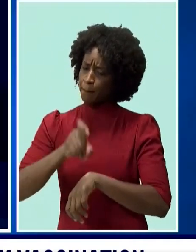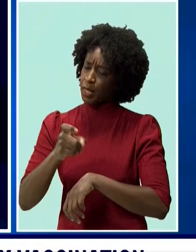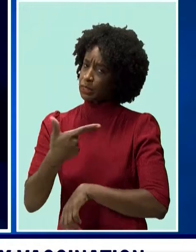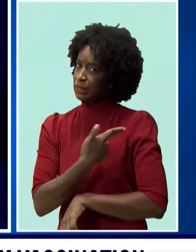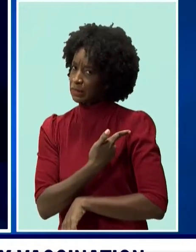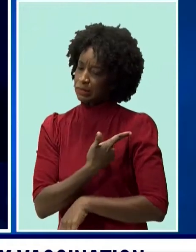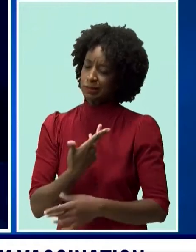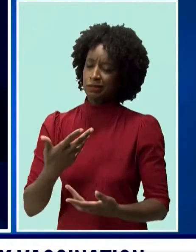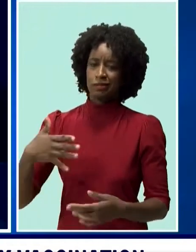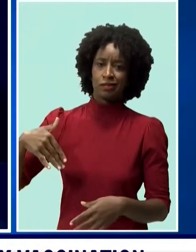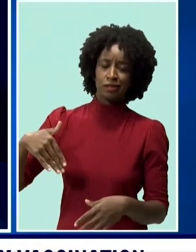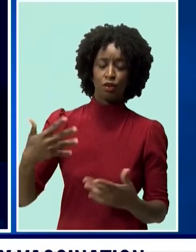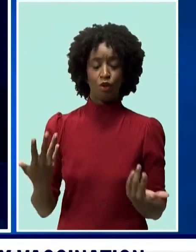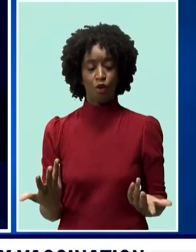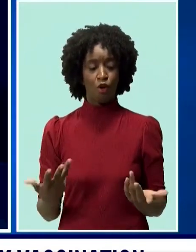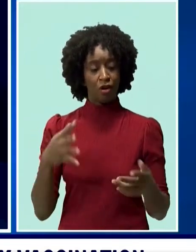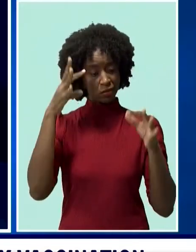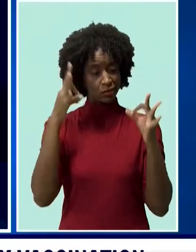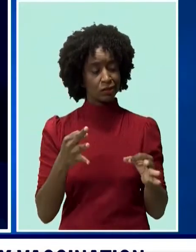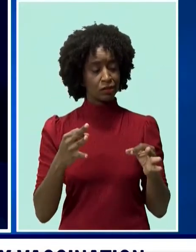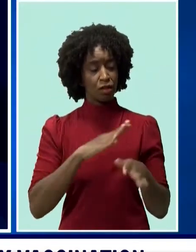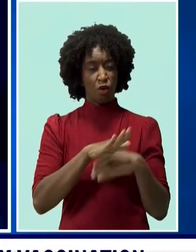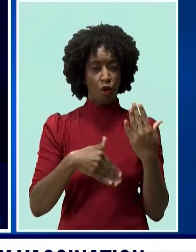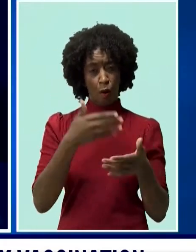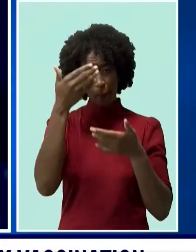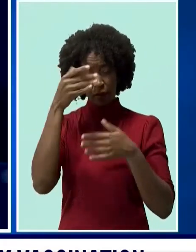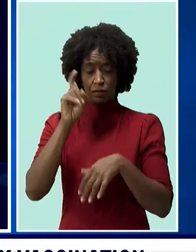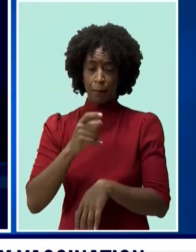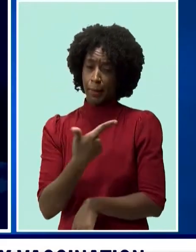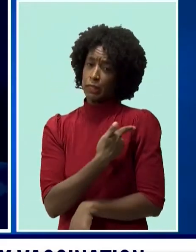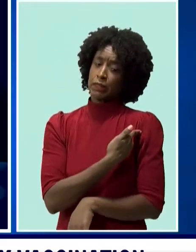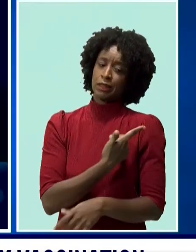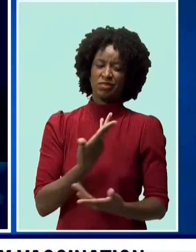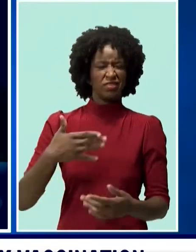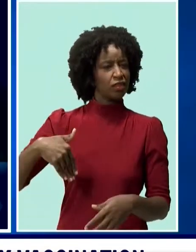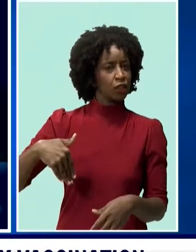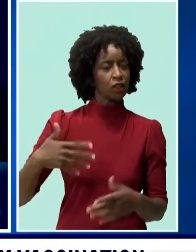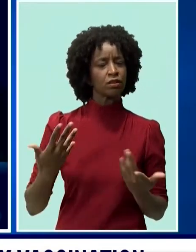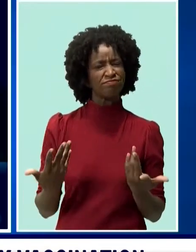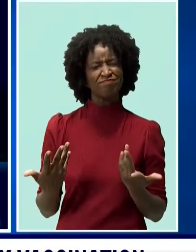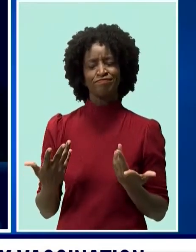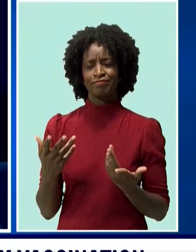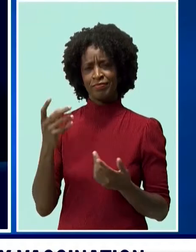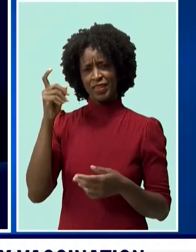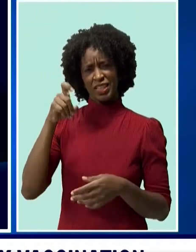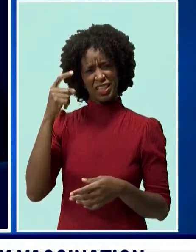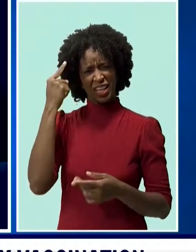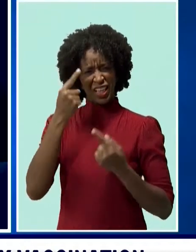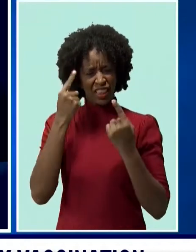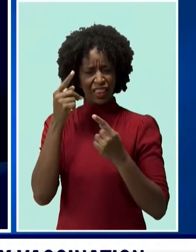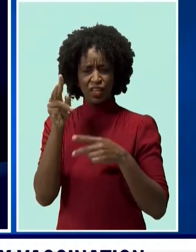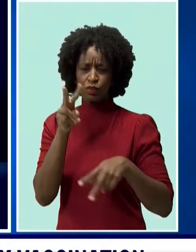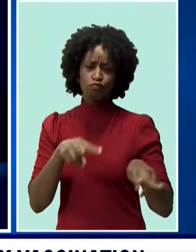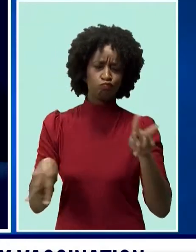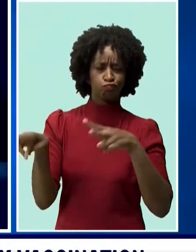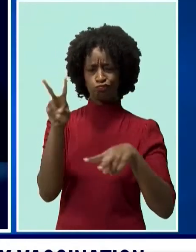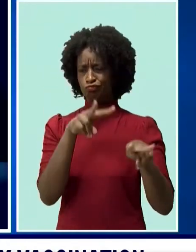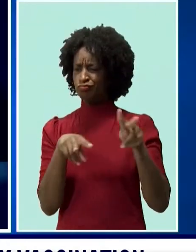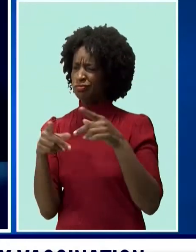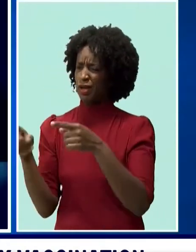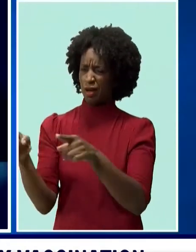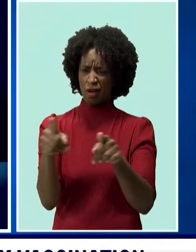that has to happen, and it has to happen in a wider context of what is going on in the society. COVID has brought a lot of challenges, not